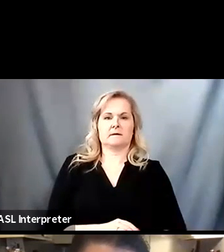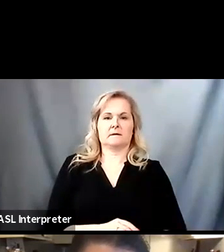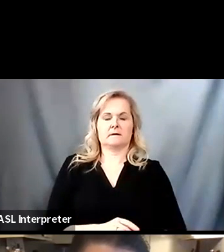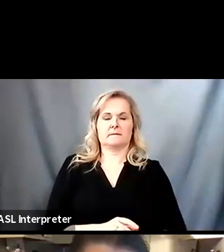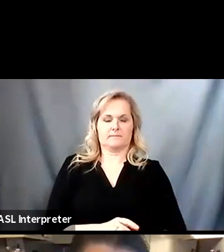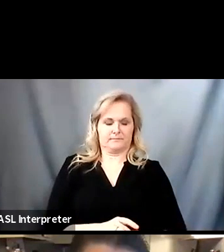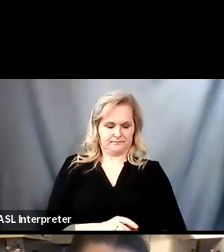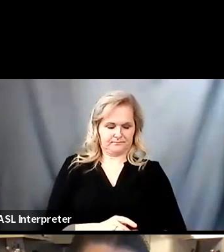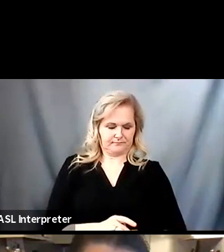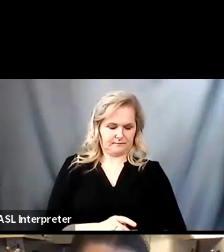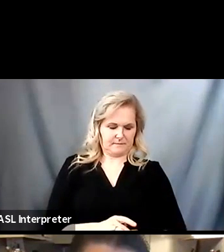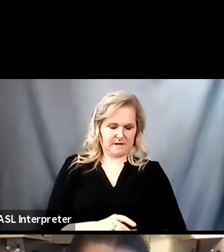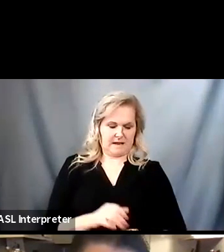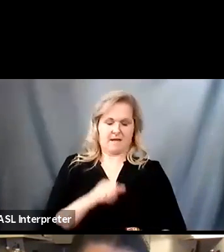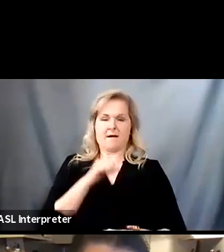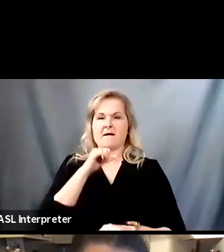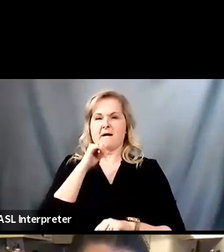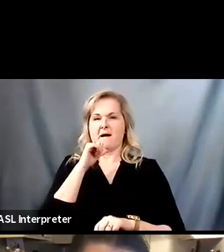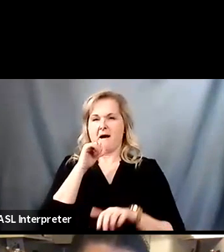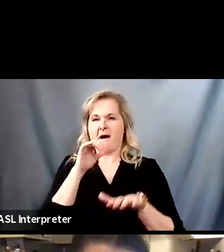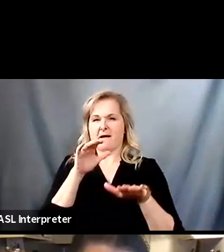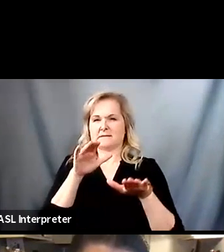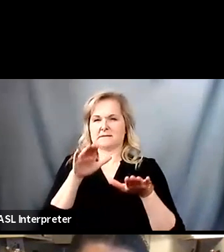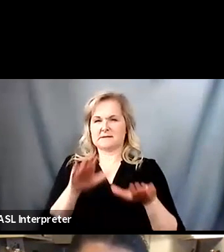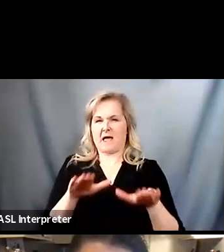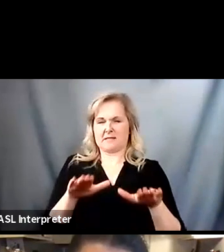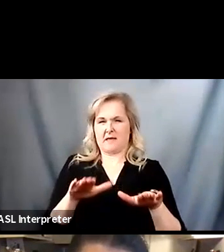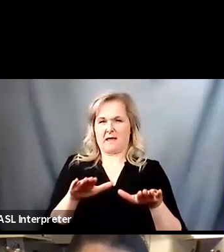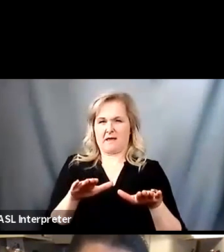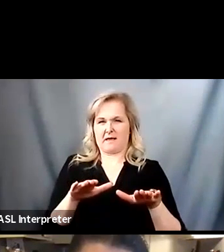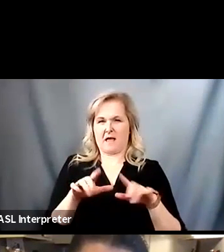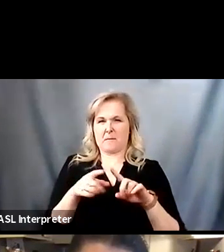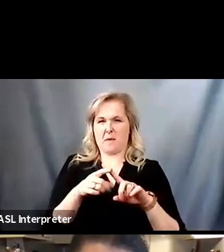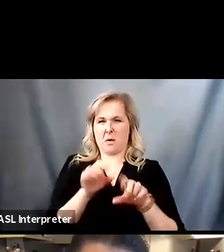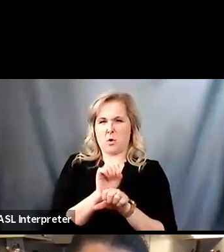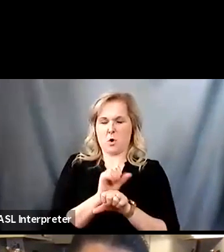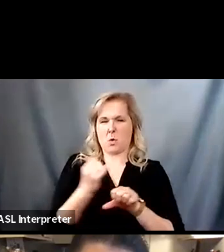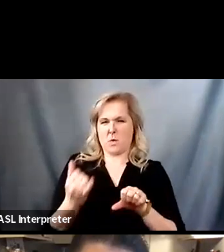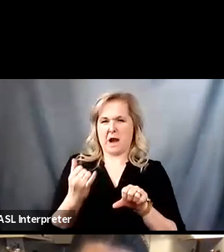what's unsettling about work we're presently with right now?